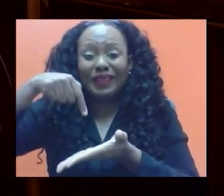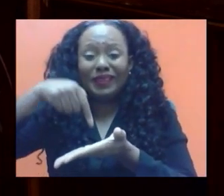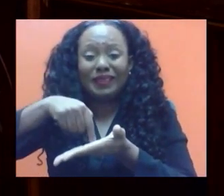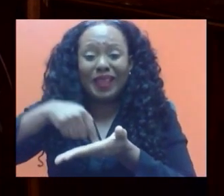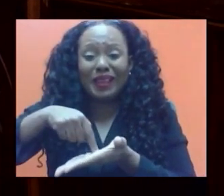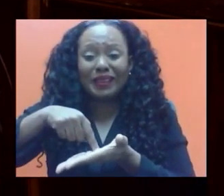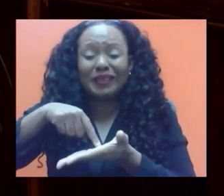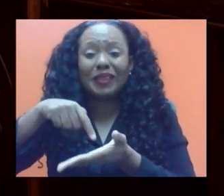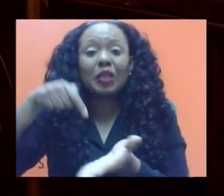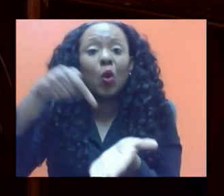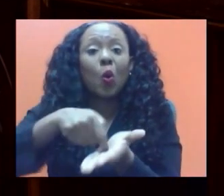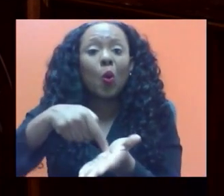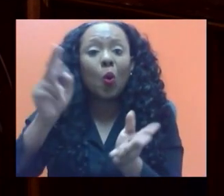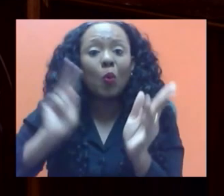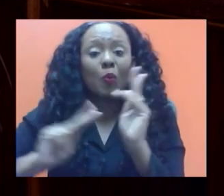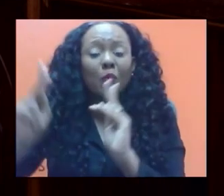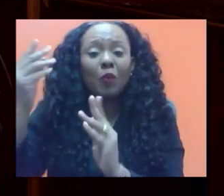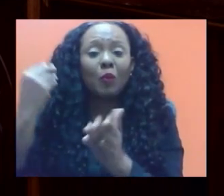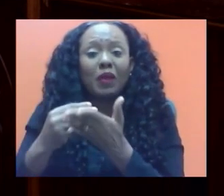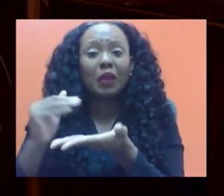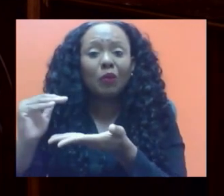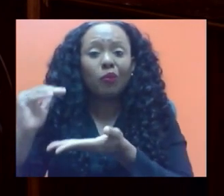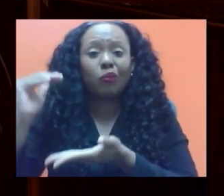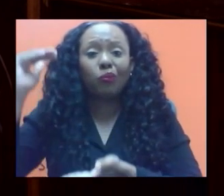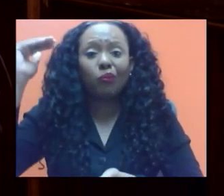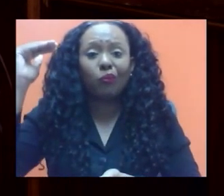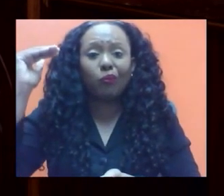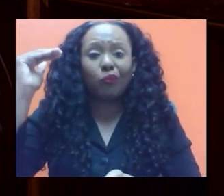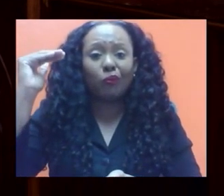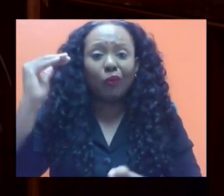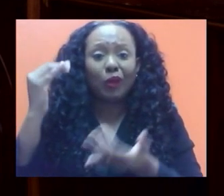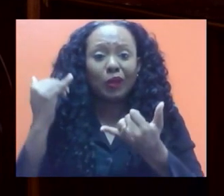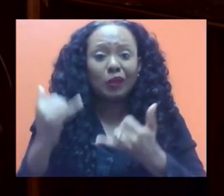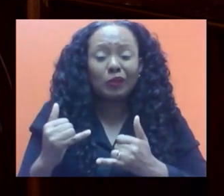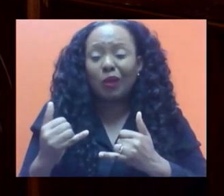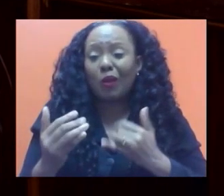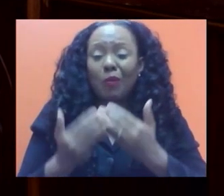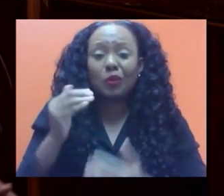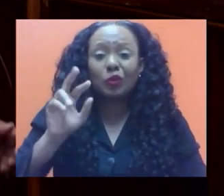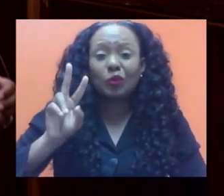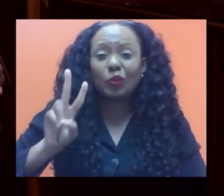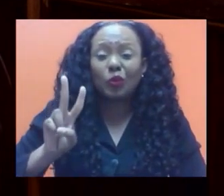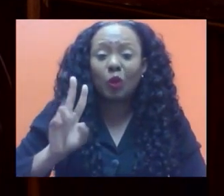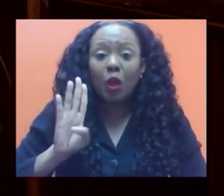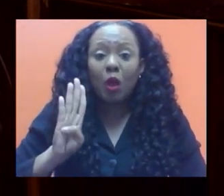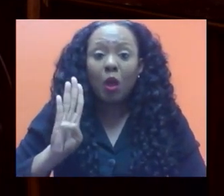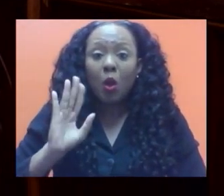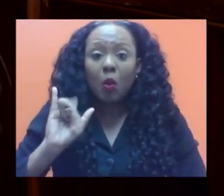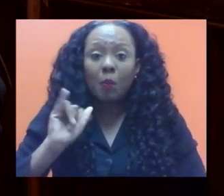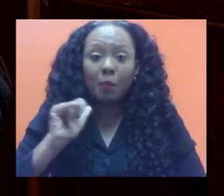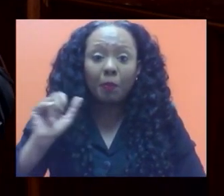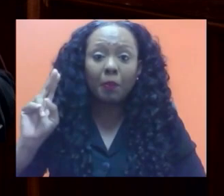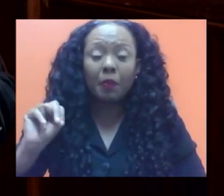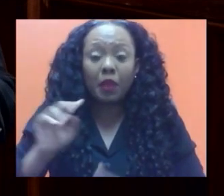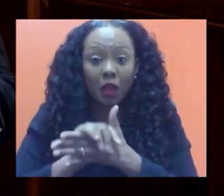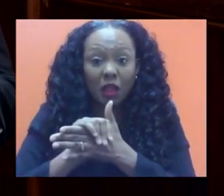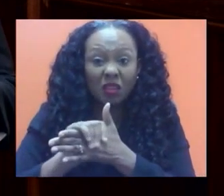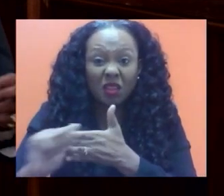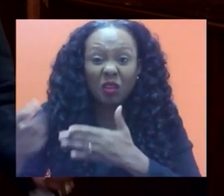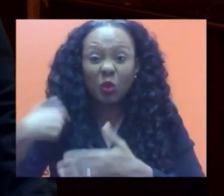in 2008, to almost $2 billion by the time we took over the government in 2018.